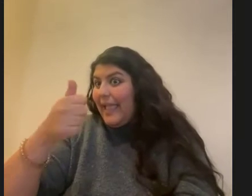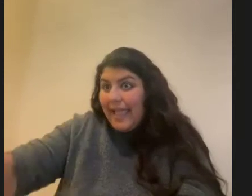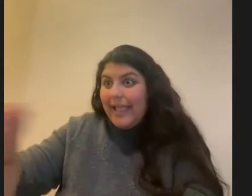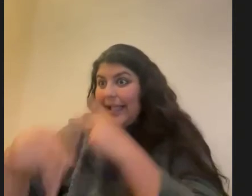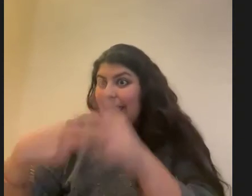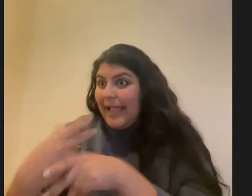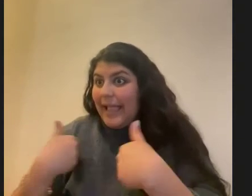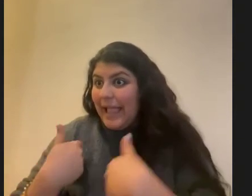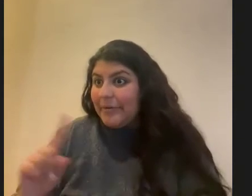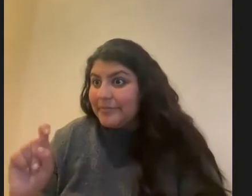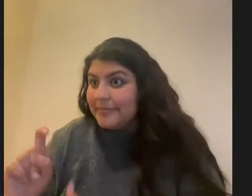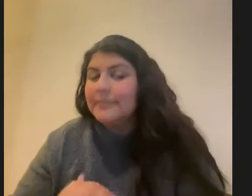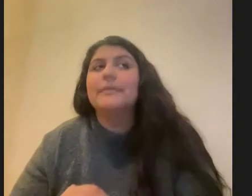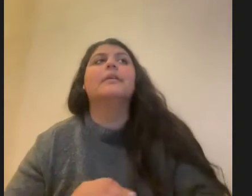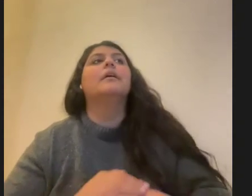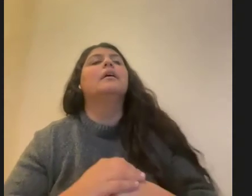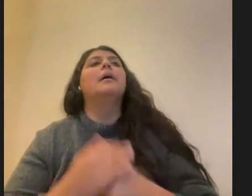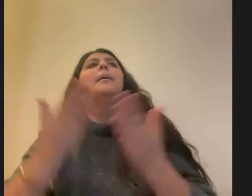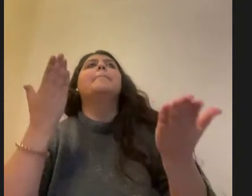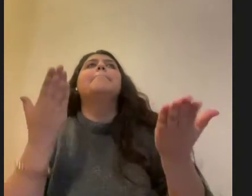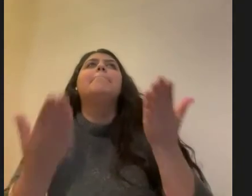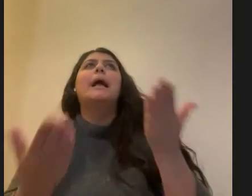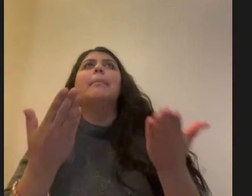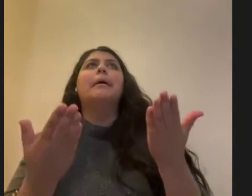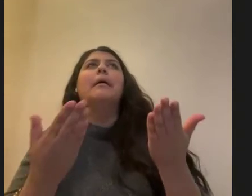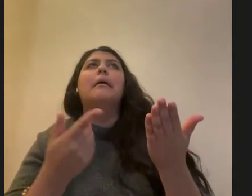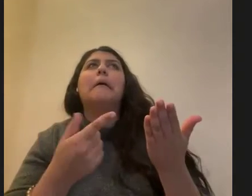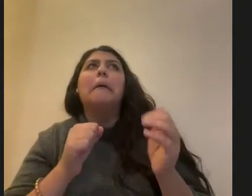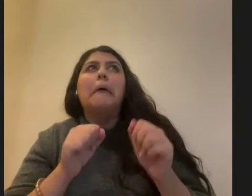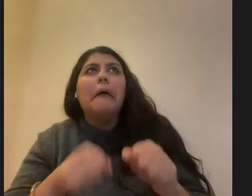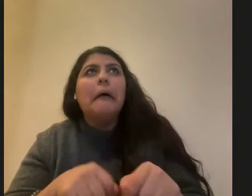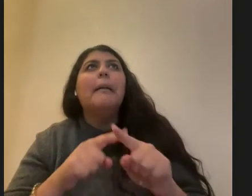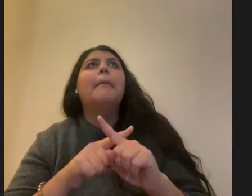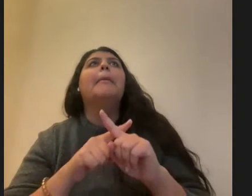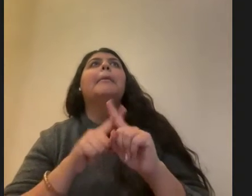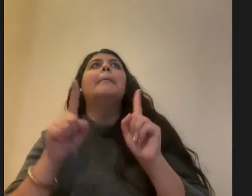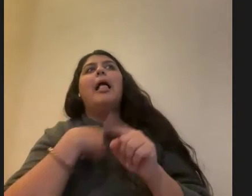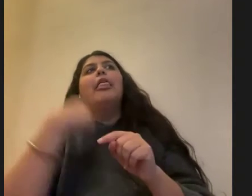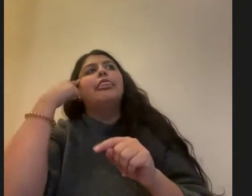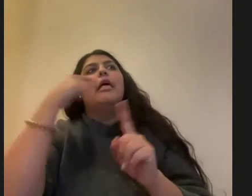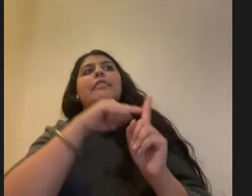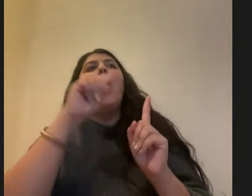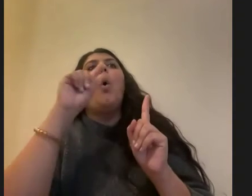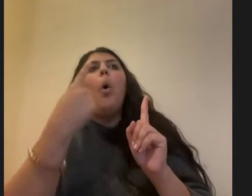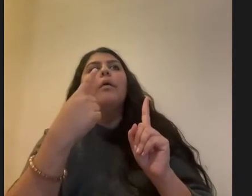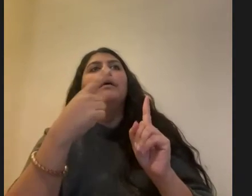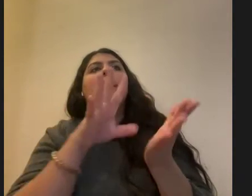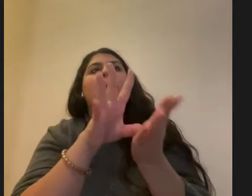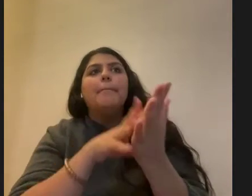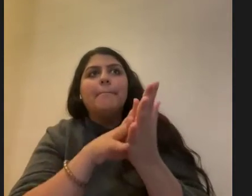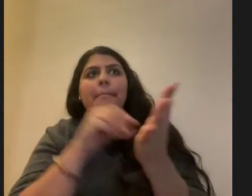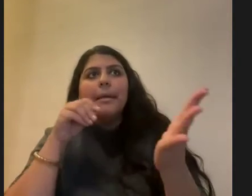Um, like maybe hypothetically, but I think they would only mimic the ones that they have in their environment.